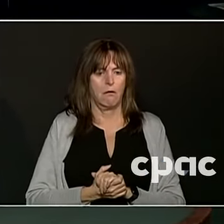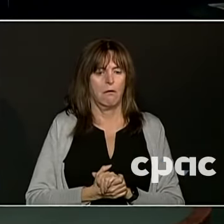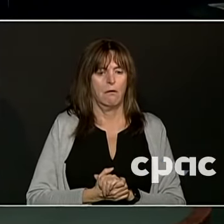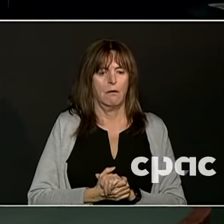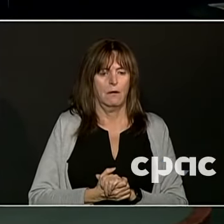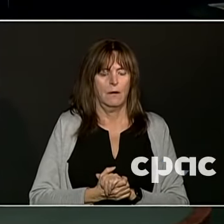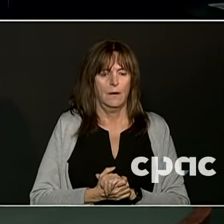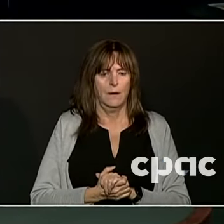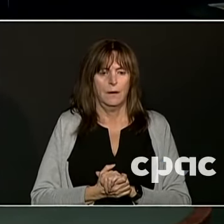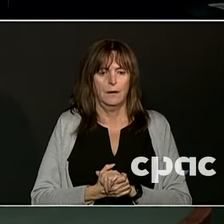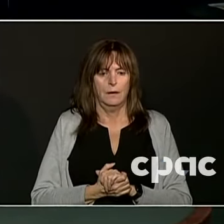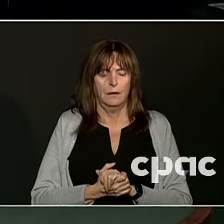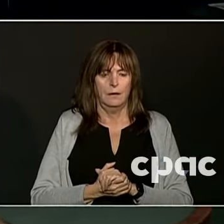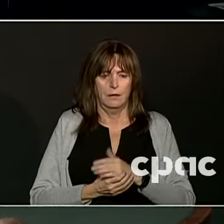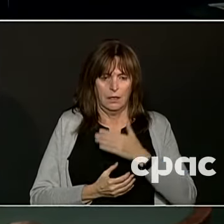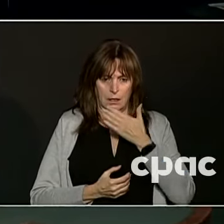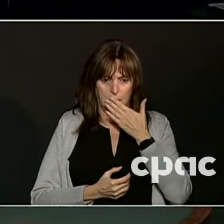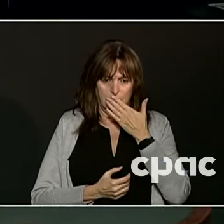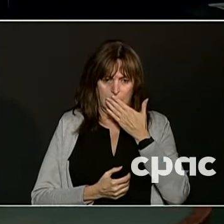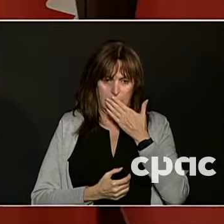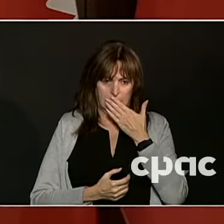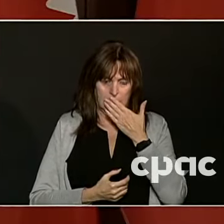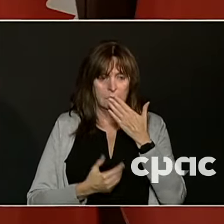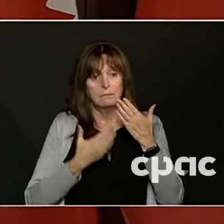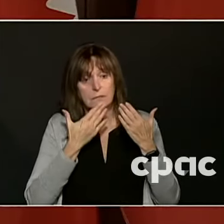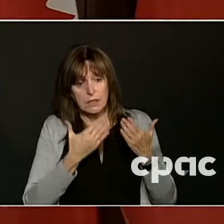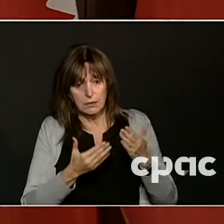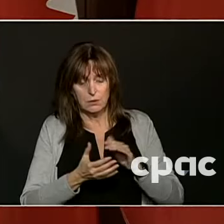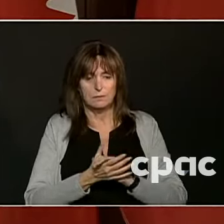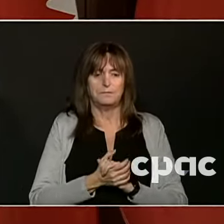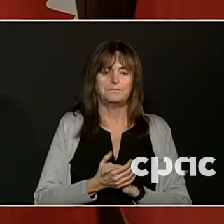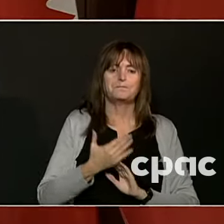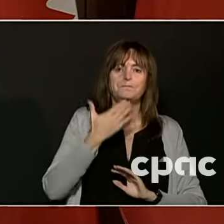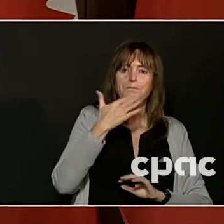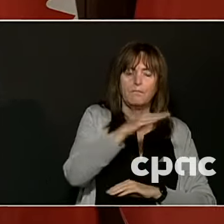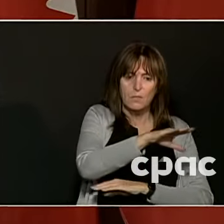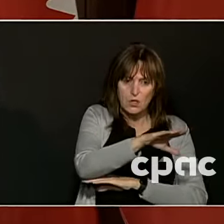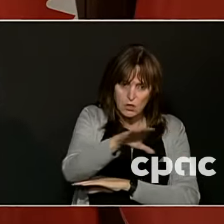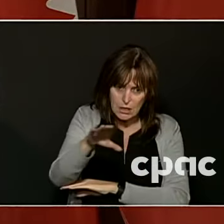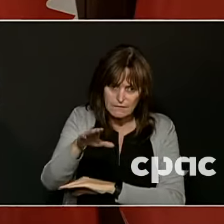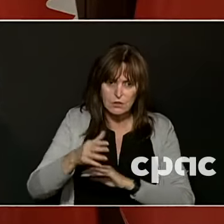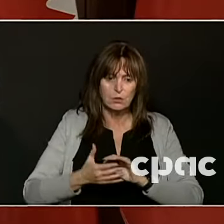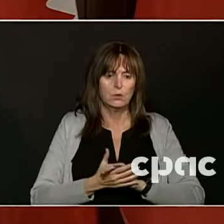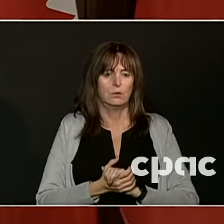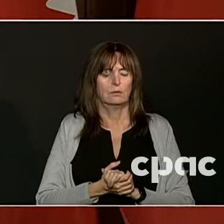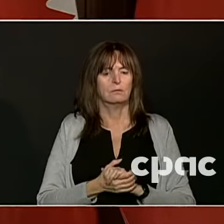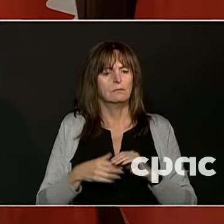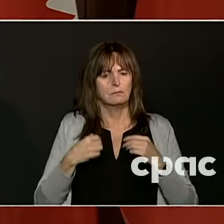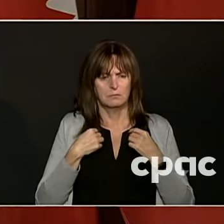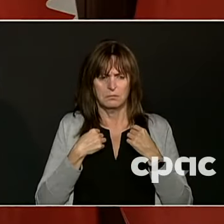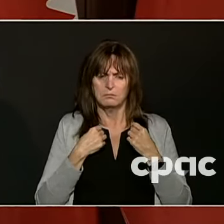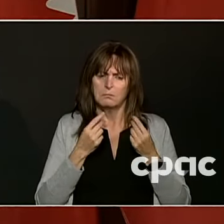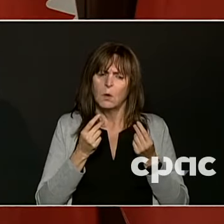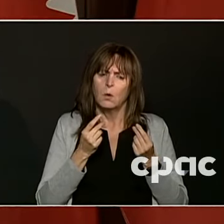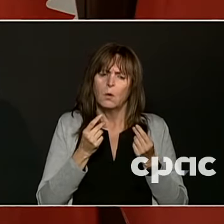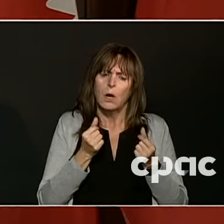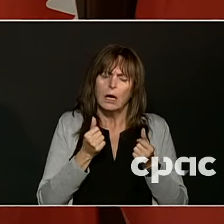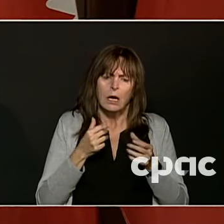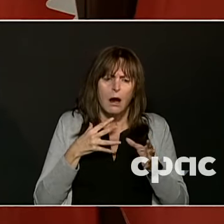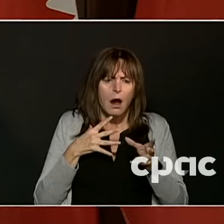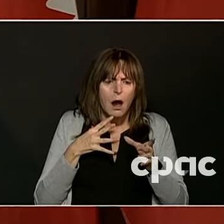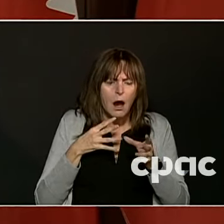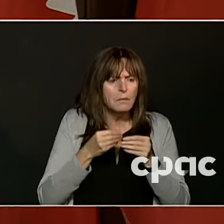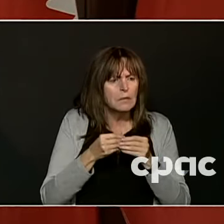Thank you, Dr. Brown and Dr. Williams. Good afternoon, everybody. Just wanted to give a quick update about outbreaks and a little bit of context